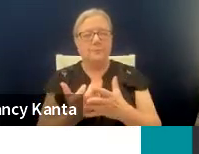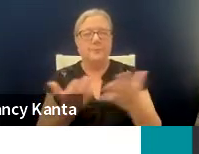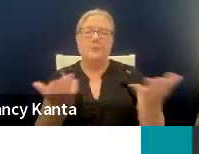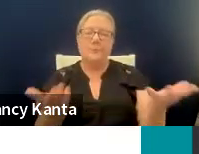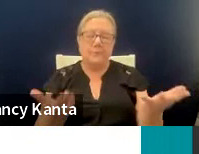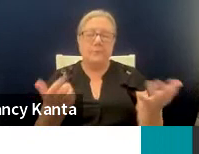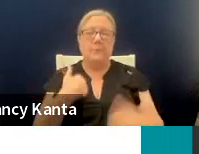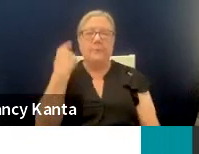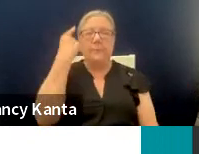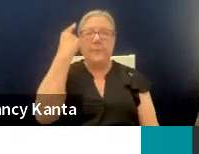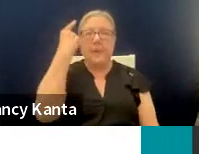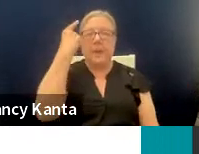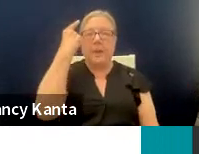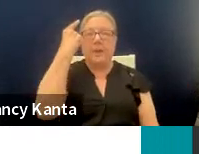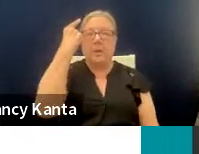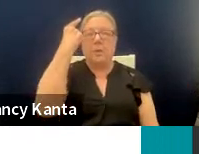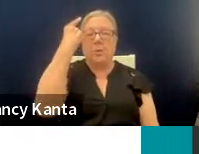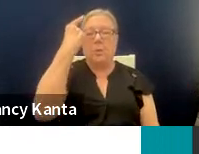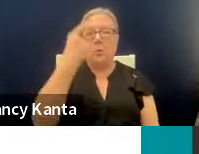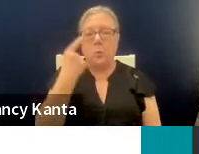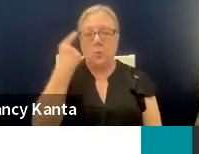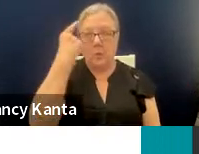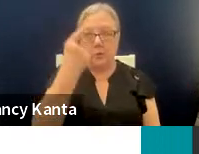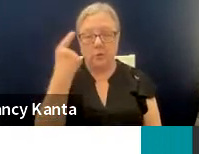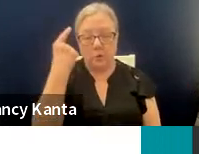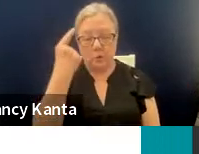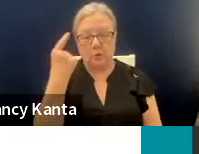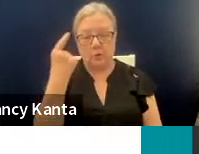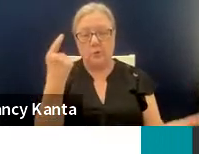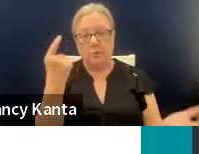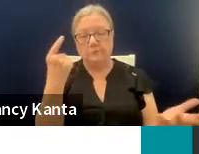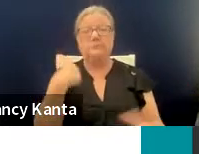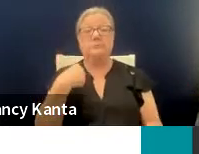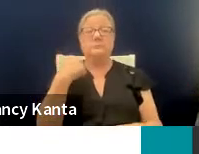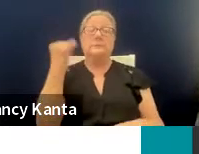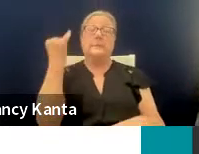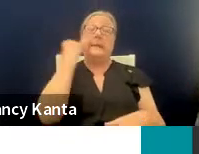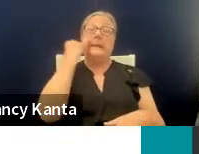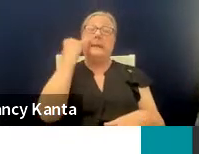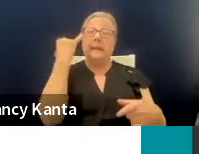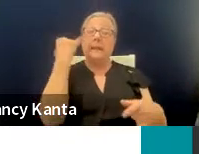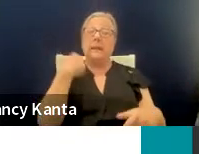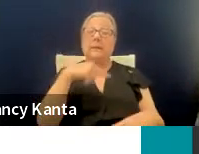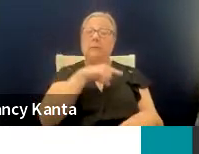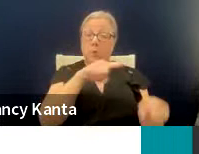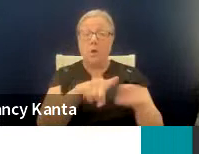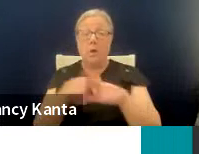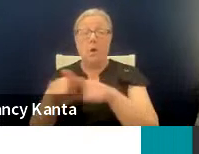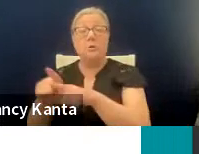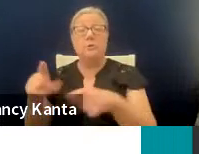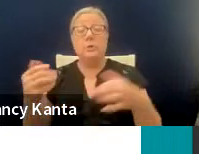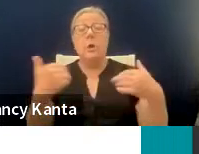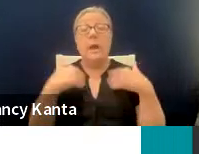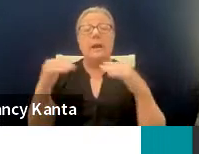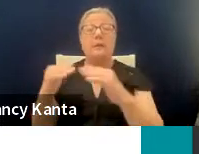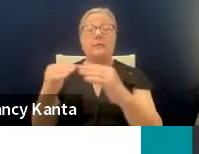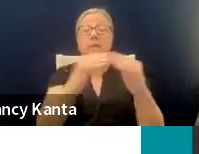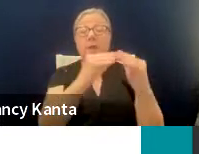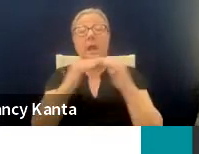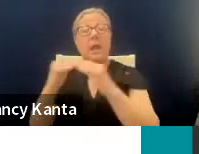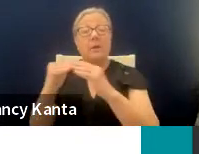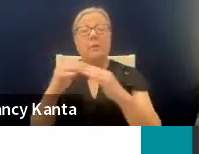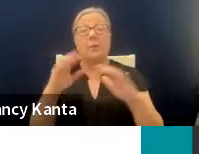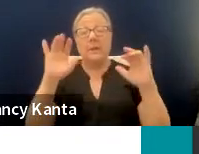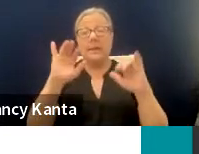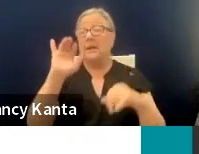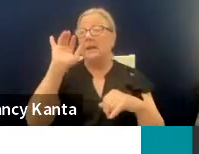if, we also have that equity index that was a part of the equity framework that kind of